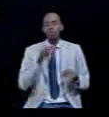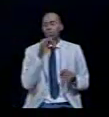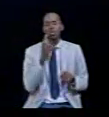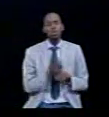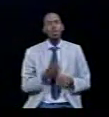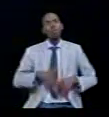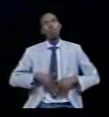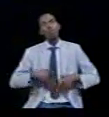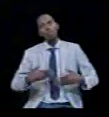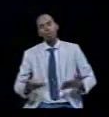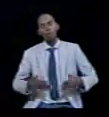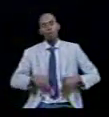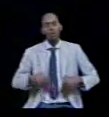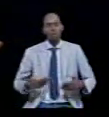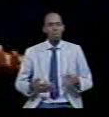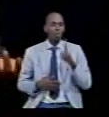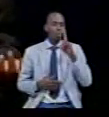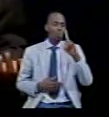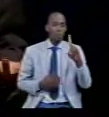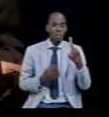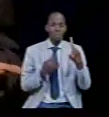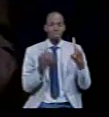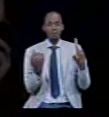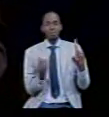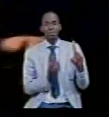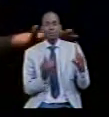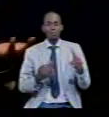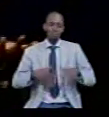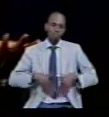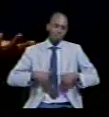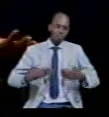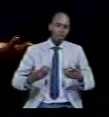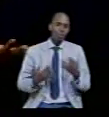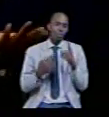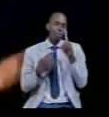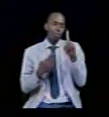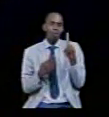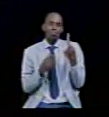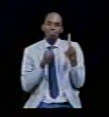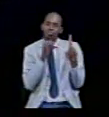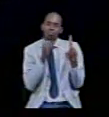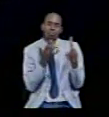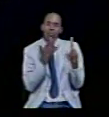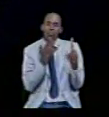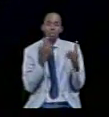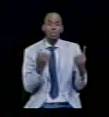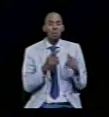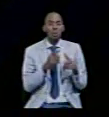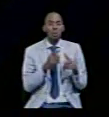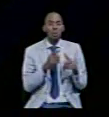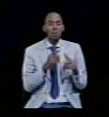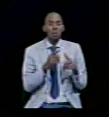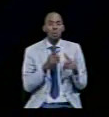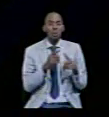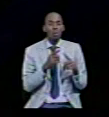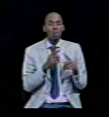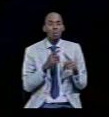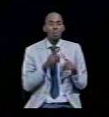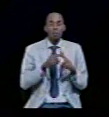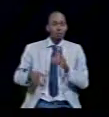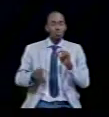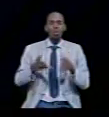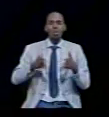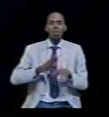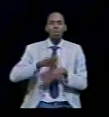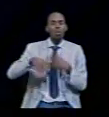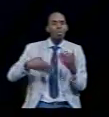only one iniquity, only the unfavorable iniquities, but all iniquities, let them be taken